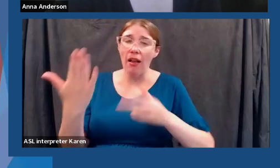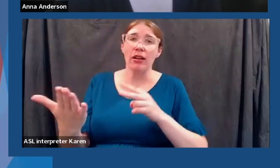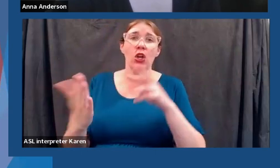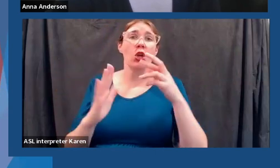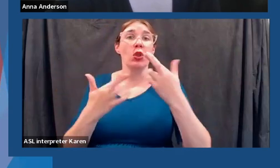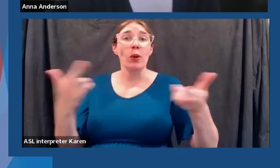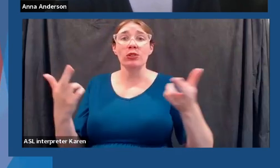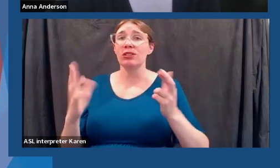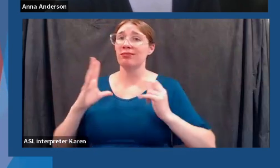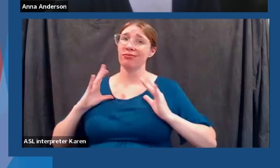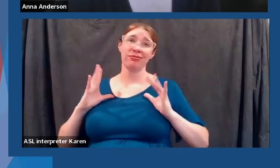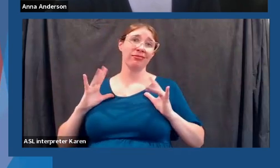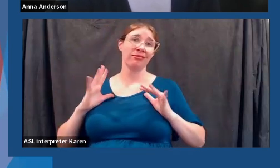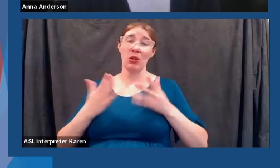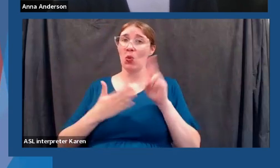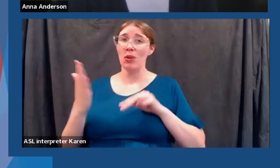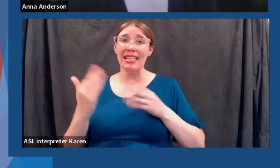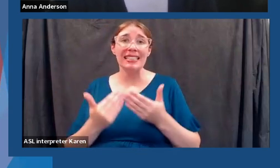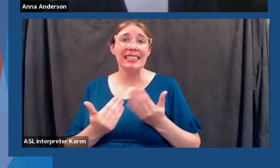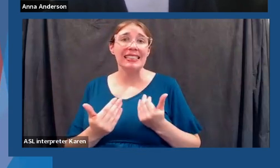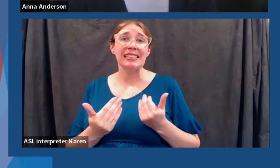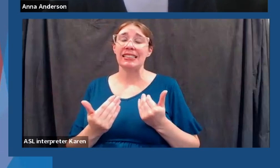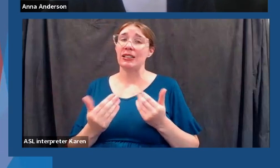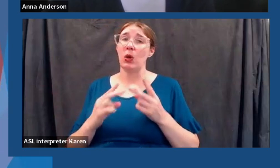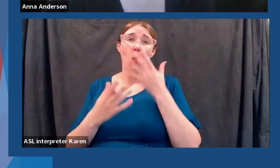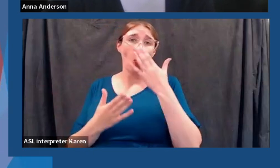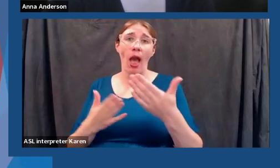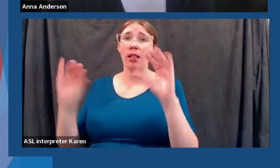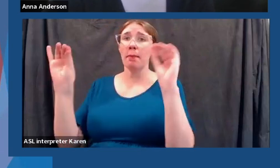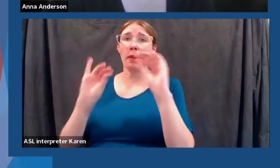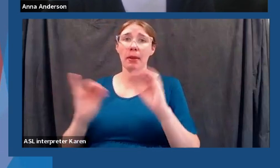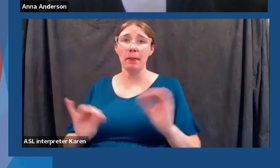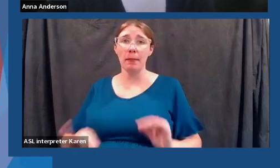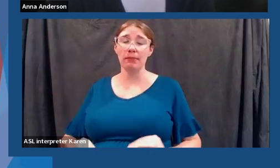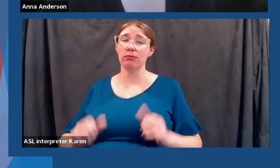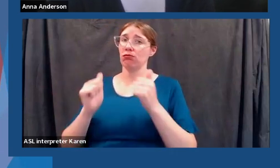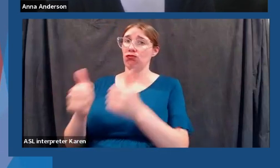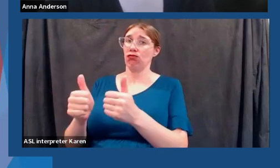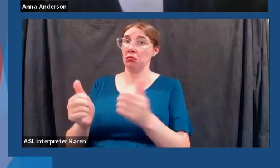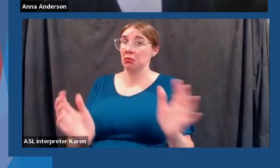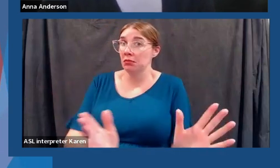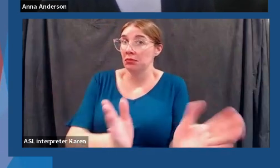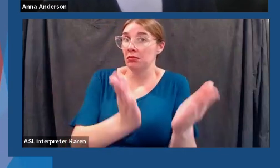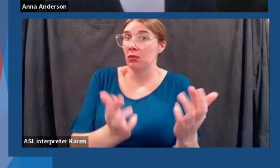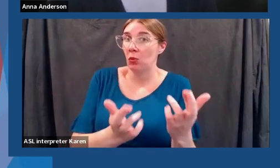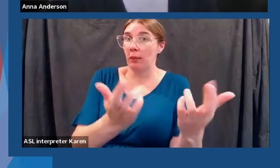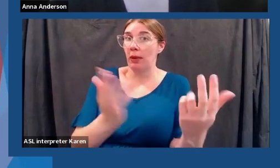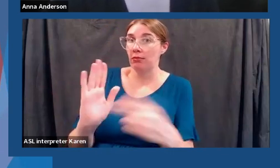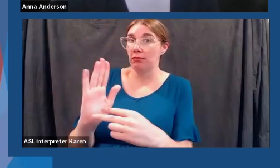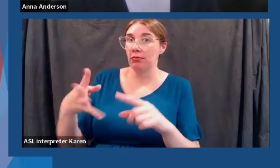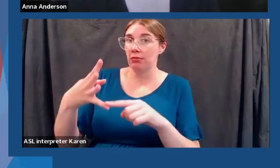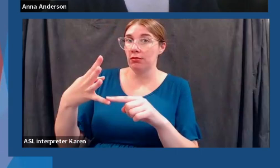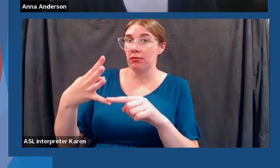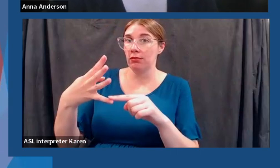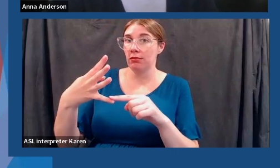read, very well done. So I recommend that. I'm also going to just